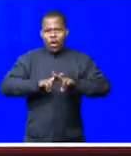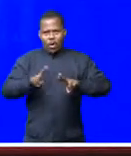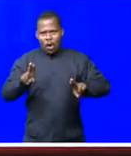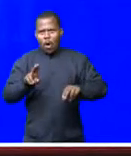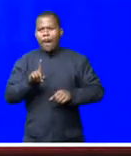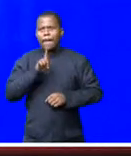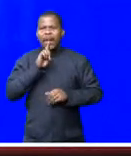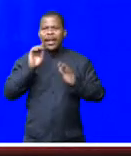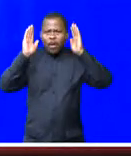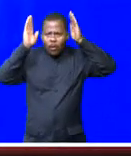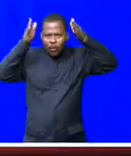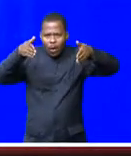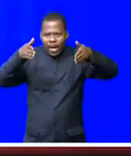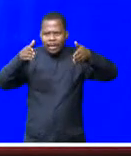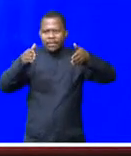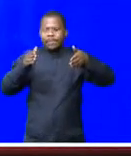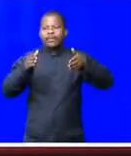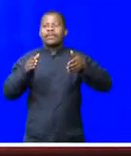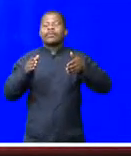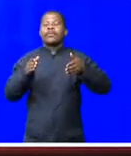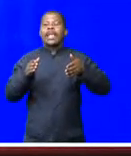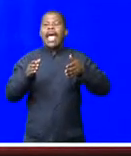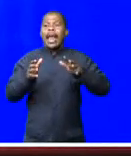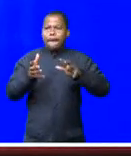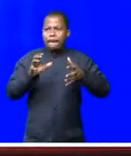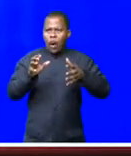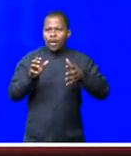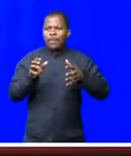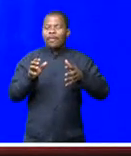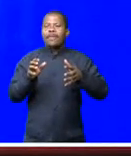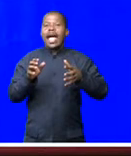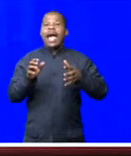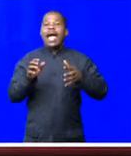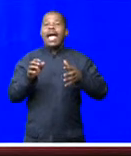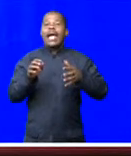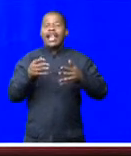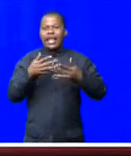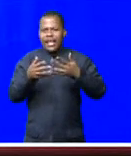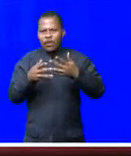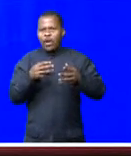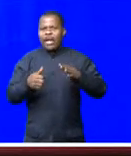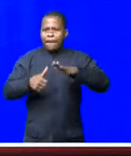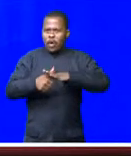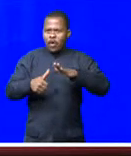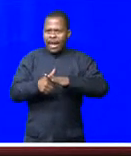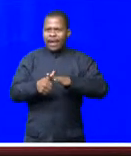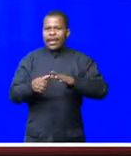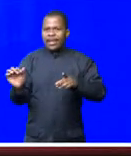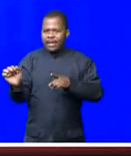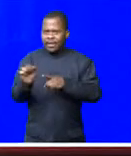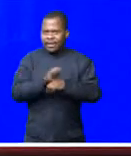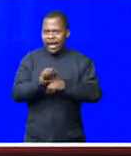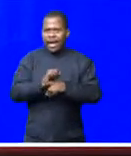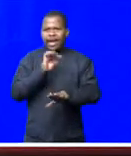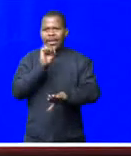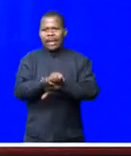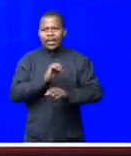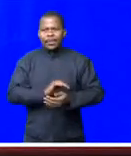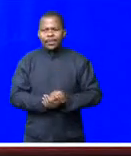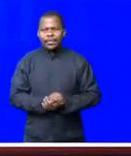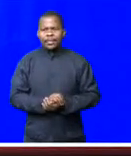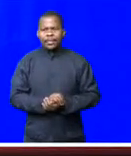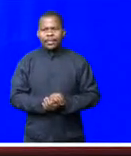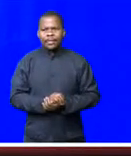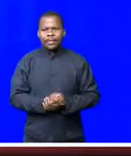They focus more on technical stuff and cleaning up the basics. And what I've learned is that to be at the top, your basics have